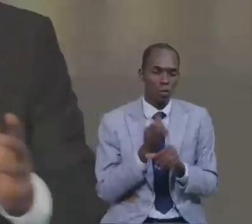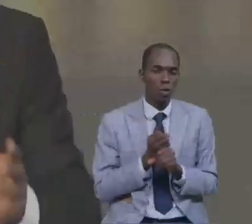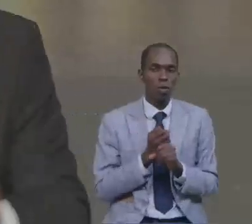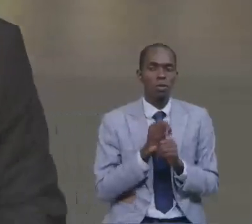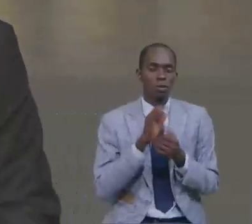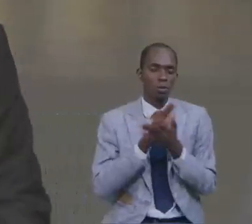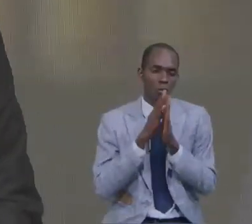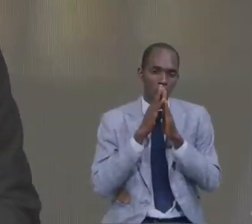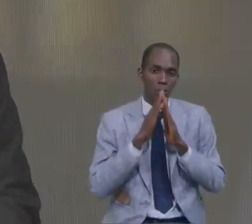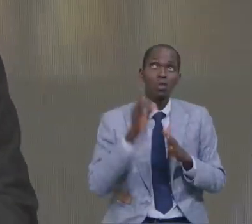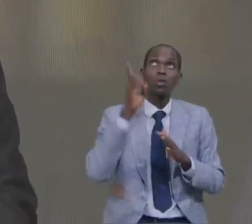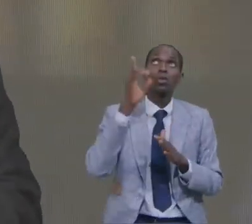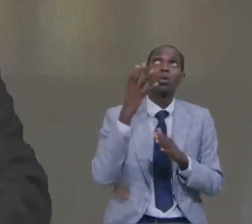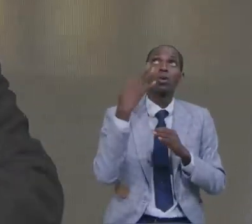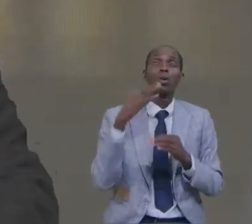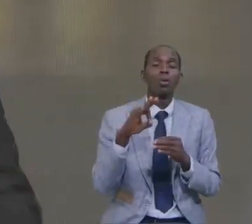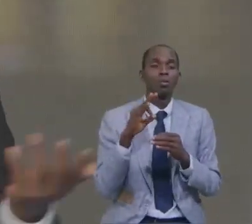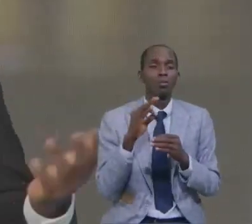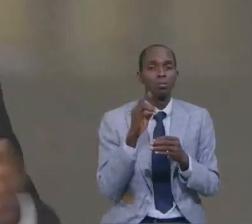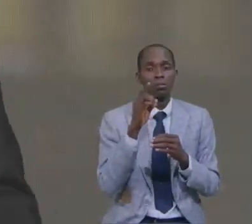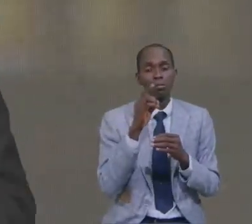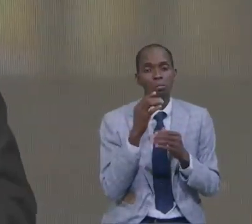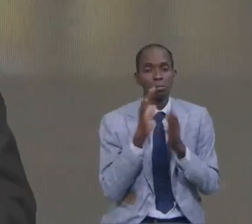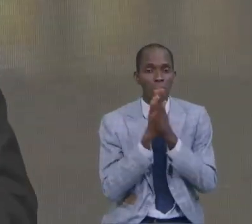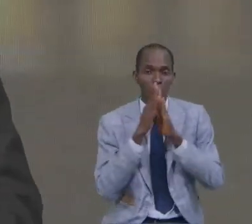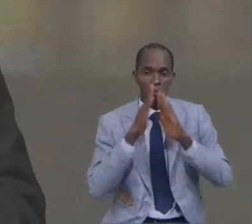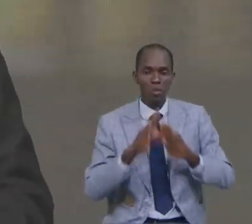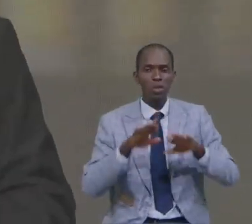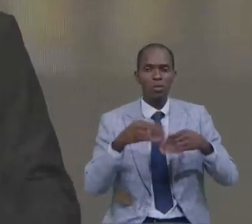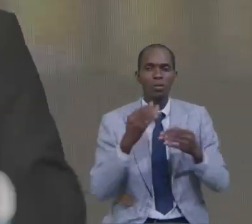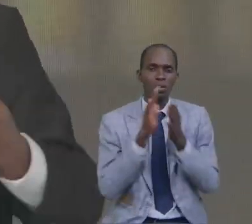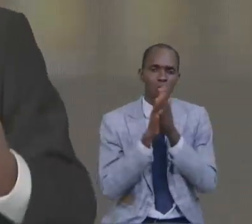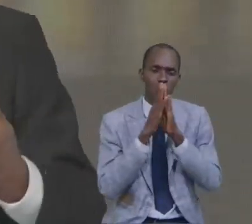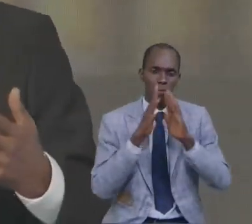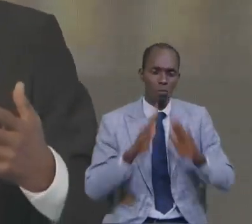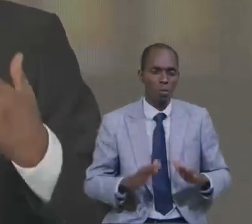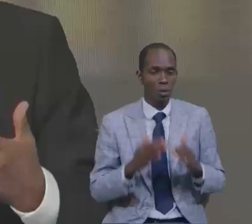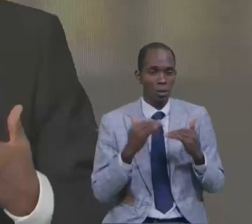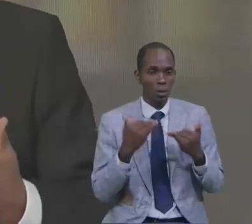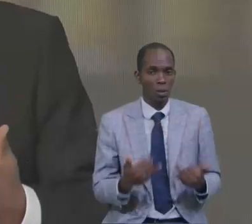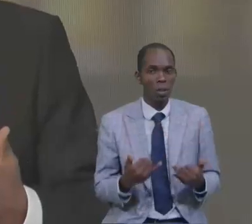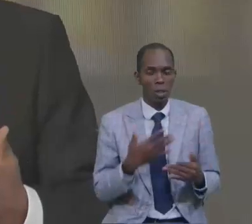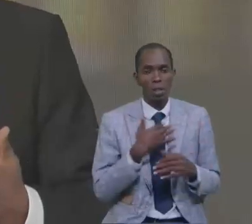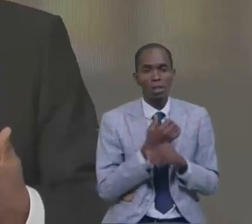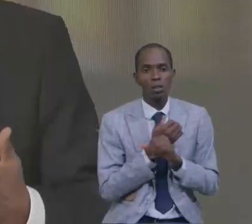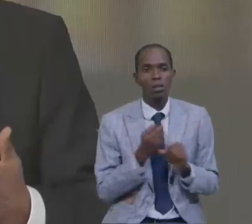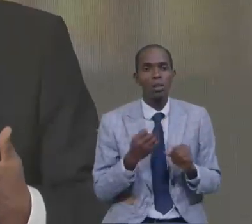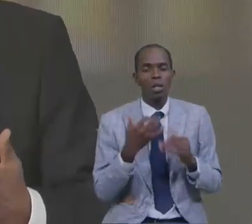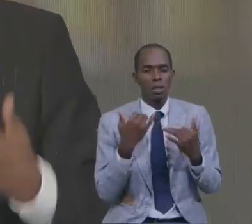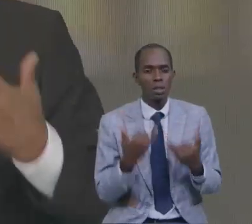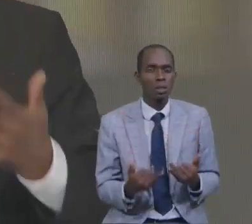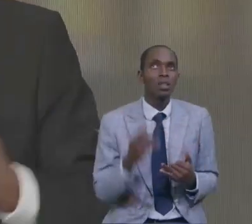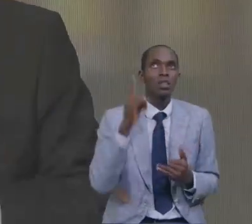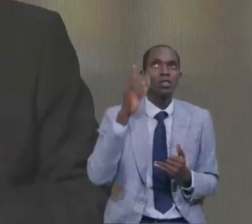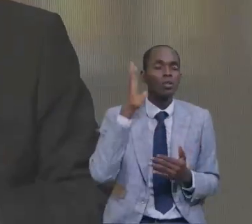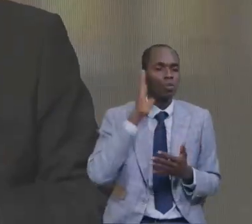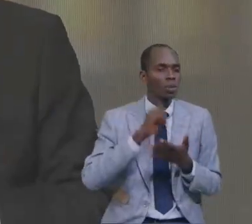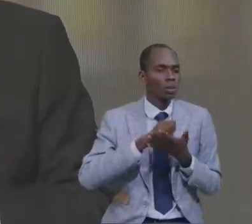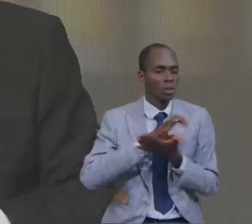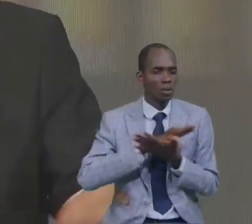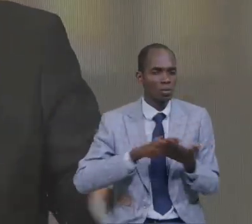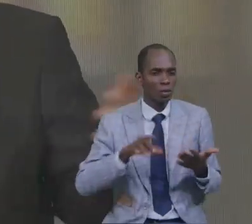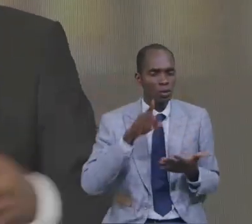will sanctify you wholly. And I pray, God, your whole spirit and